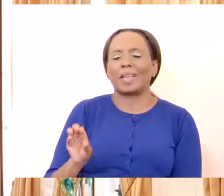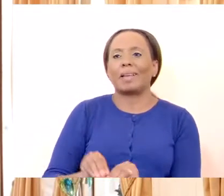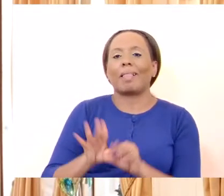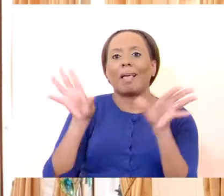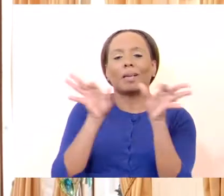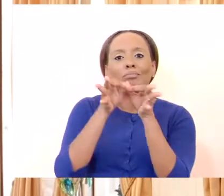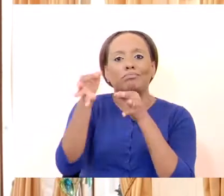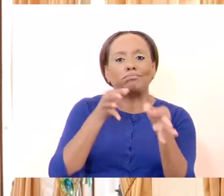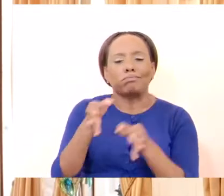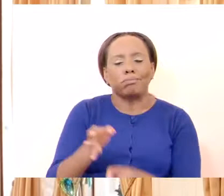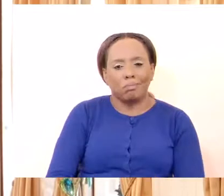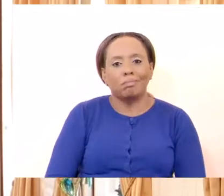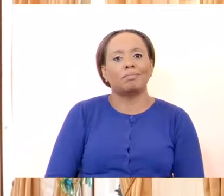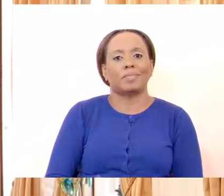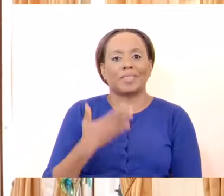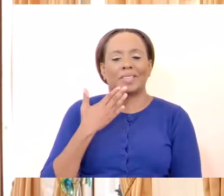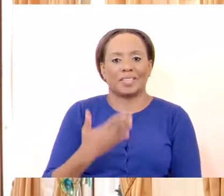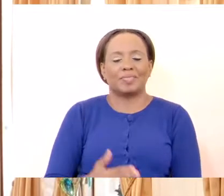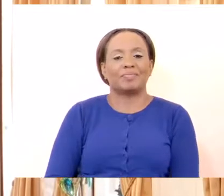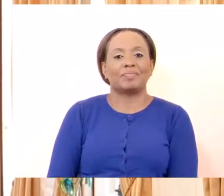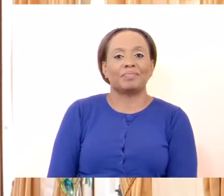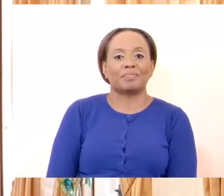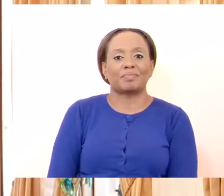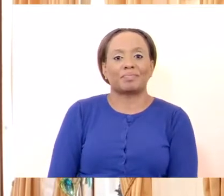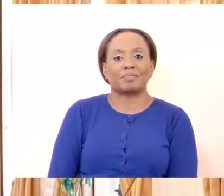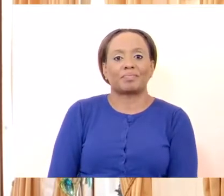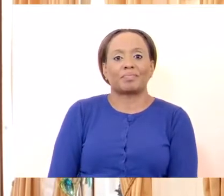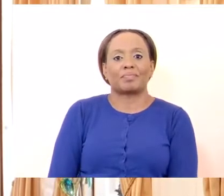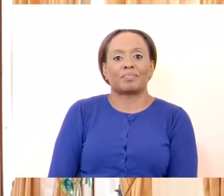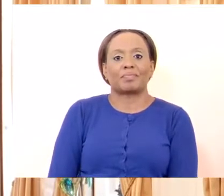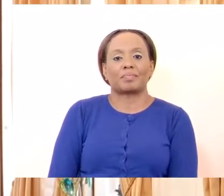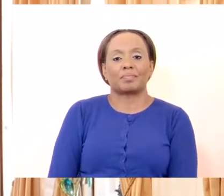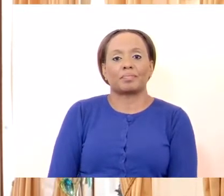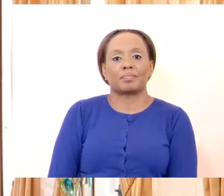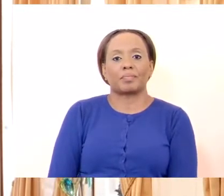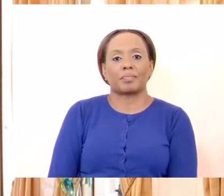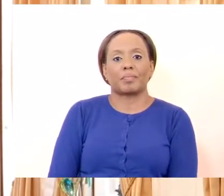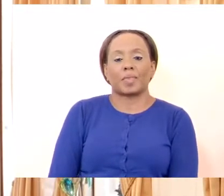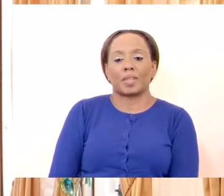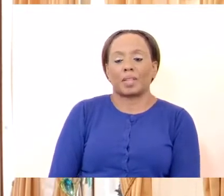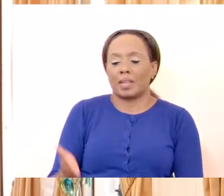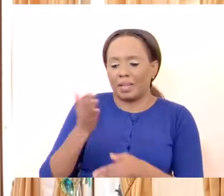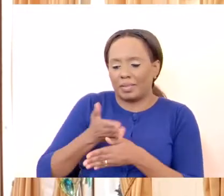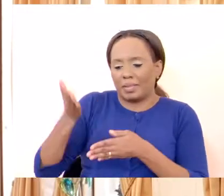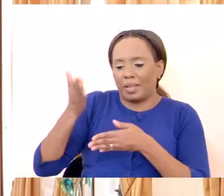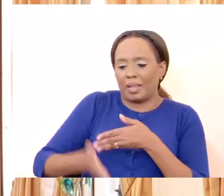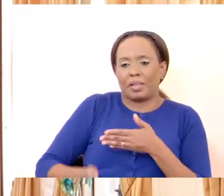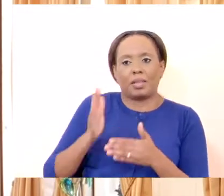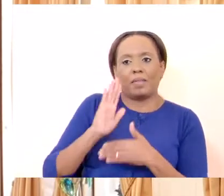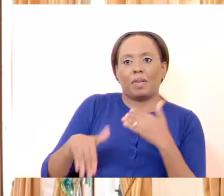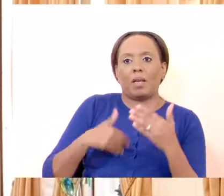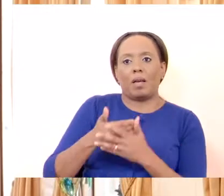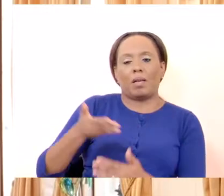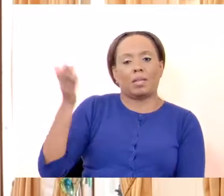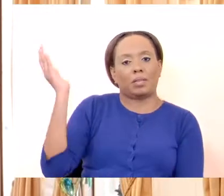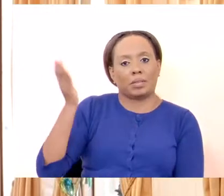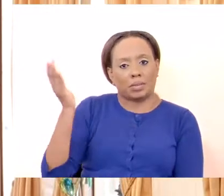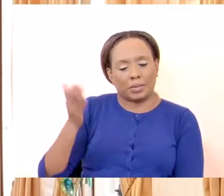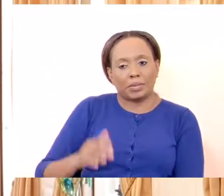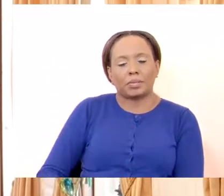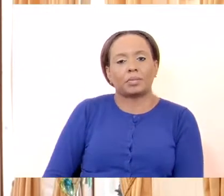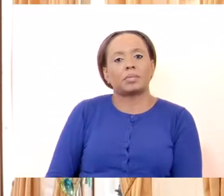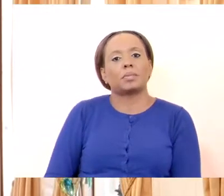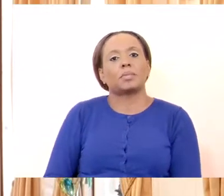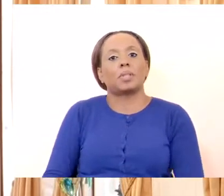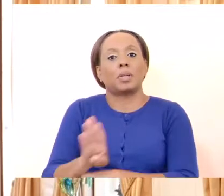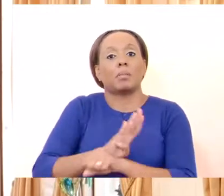of issues. We caution, as we do at the end of every press conference, Barbadians,